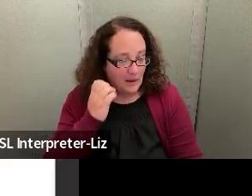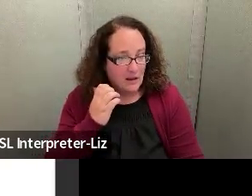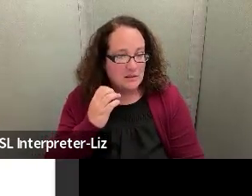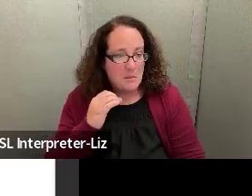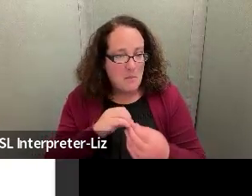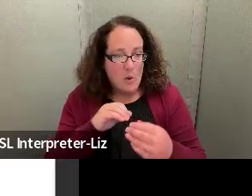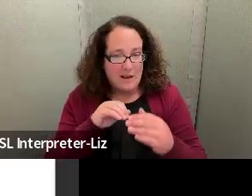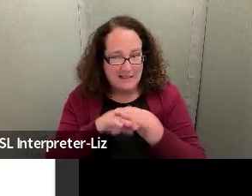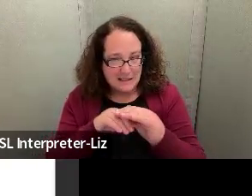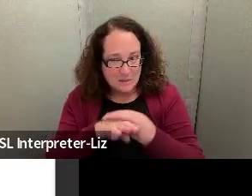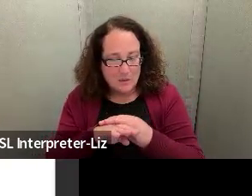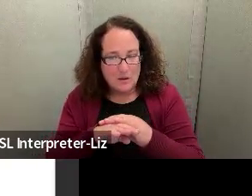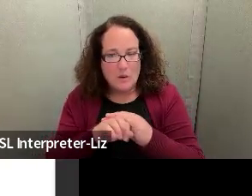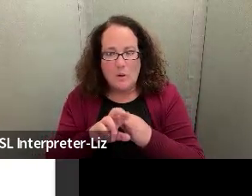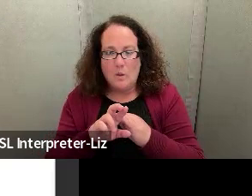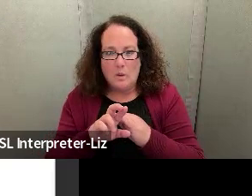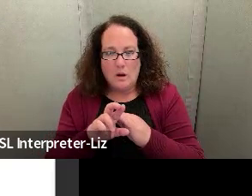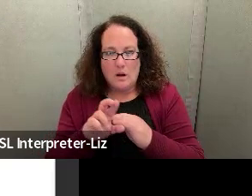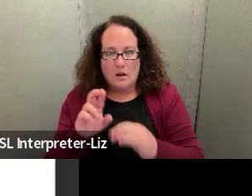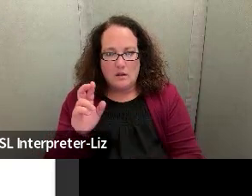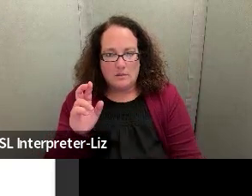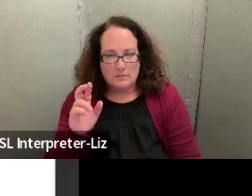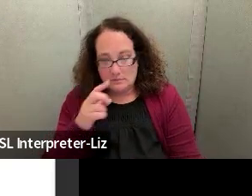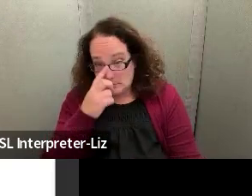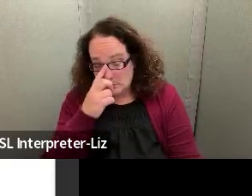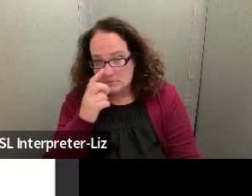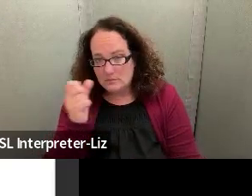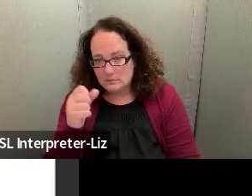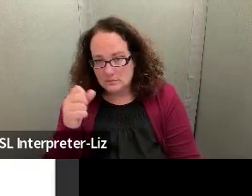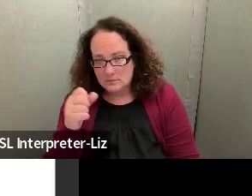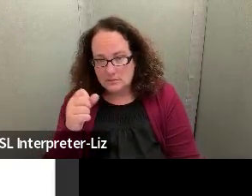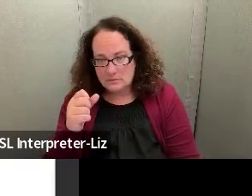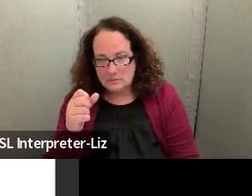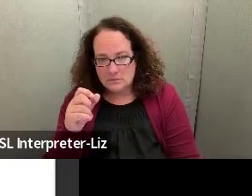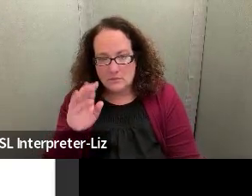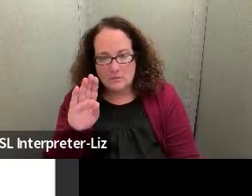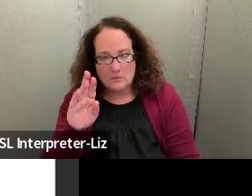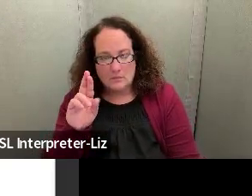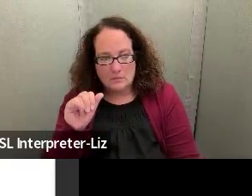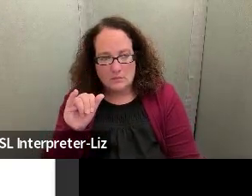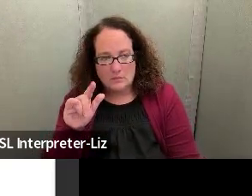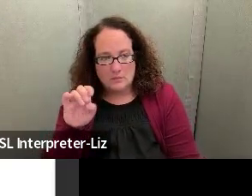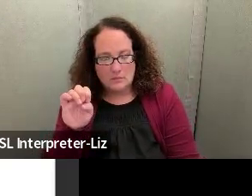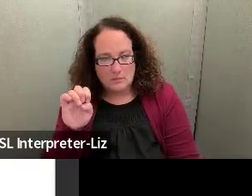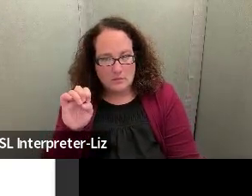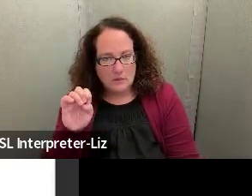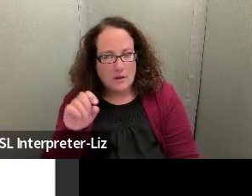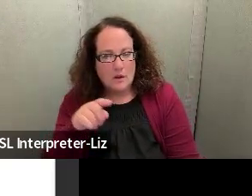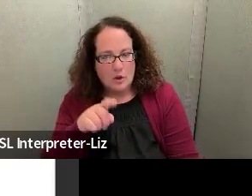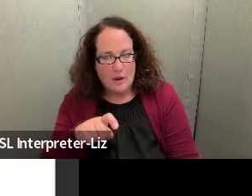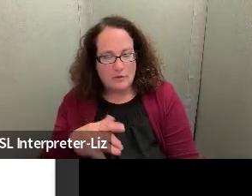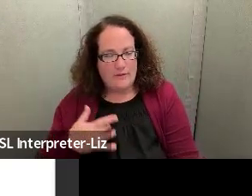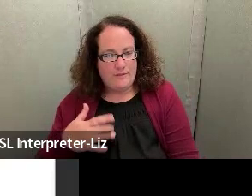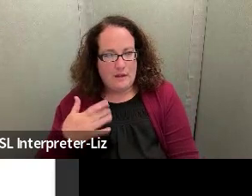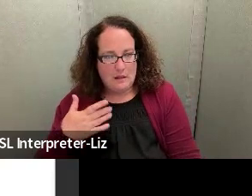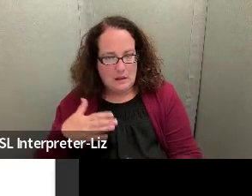more accessible or like? Yeah, so you for the braille, you have to feel it